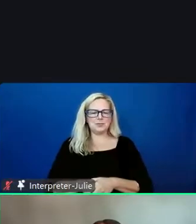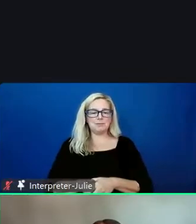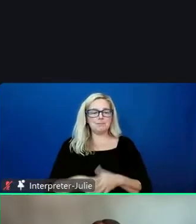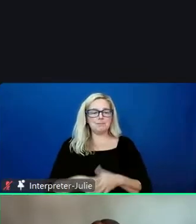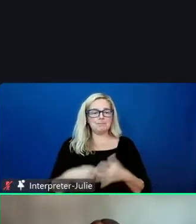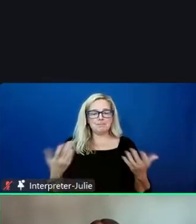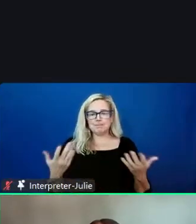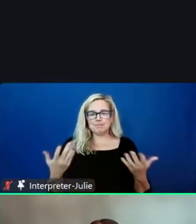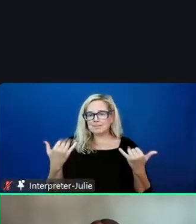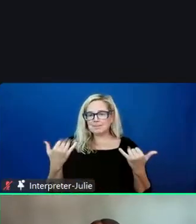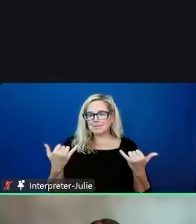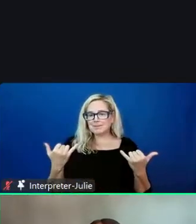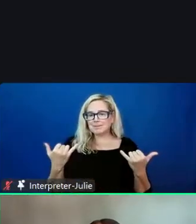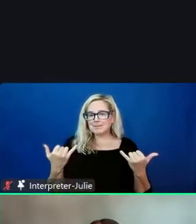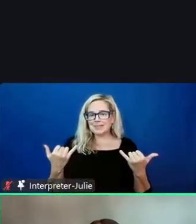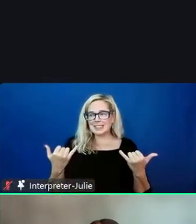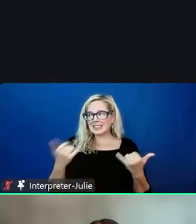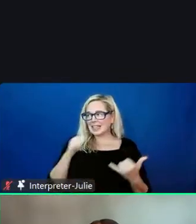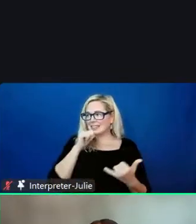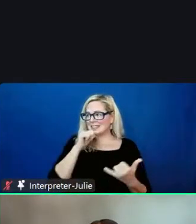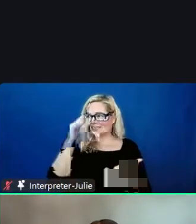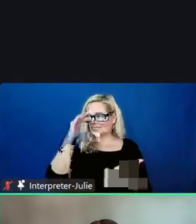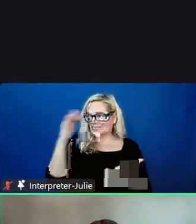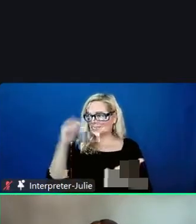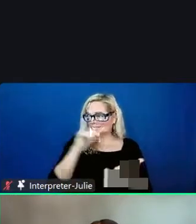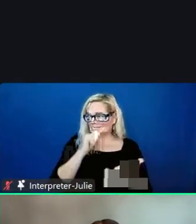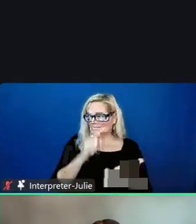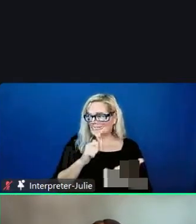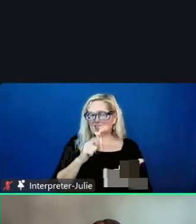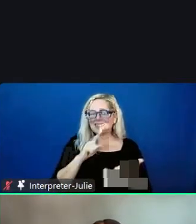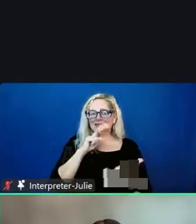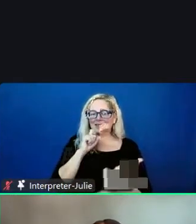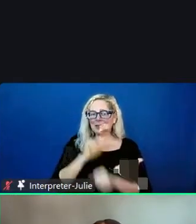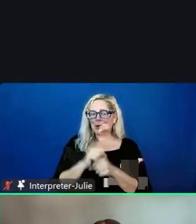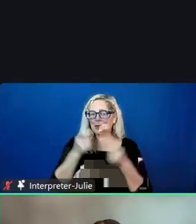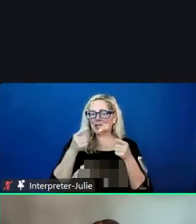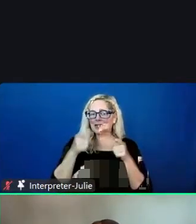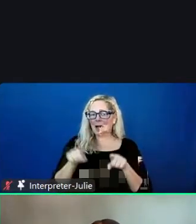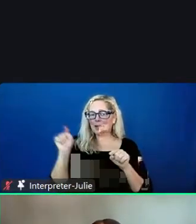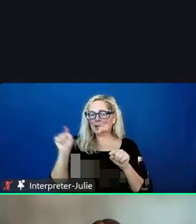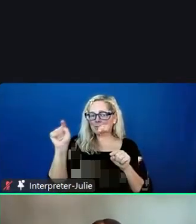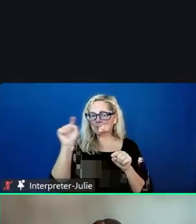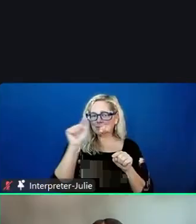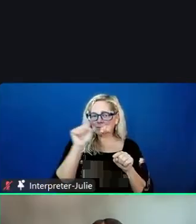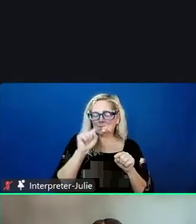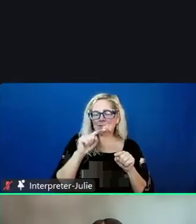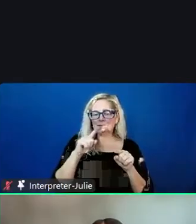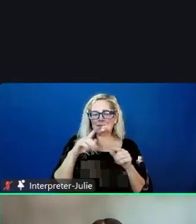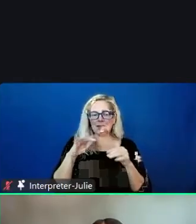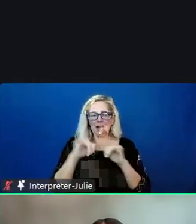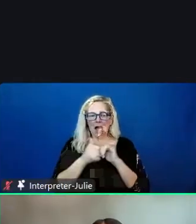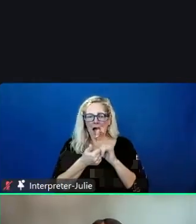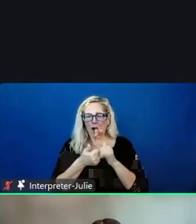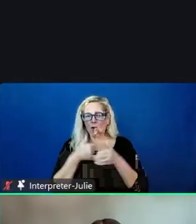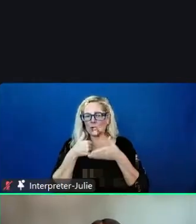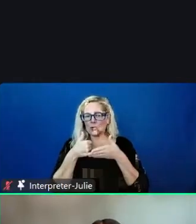shared today isn't theoretical, it's already happening, and the question is whether we scale it or keep expecting students to navigate these systems